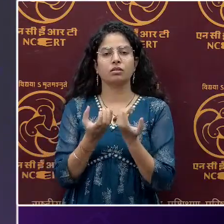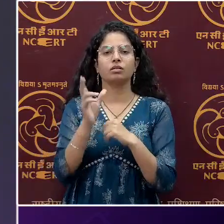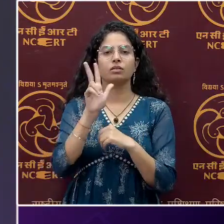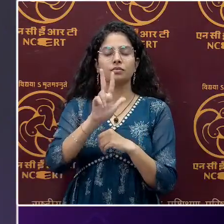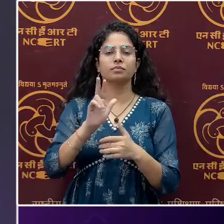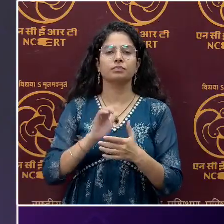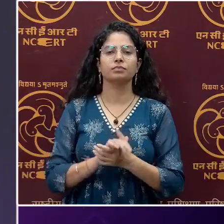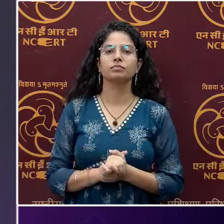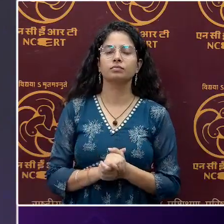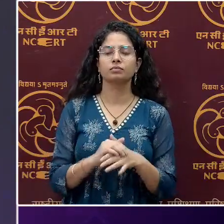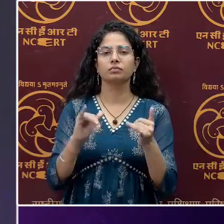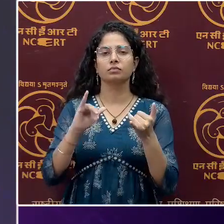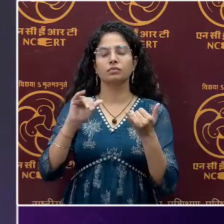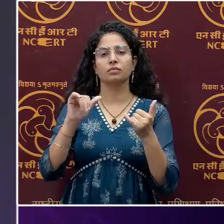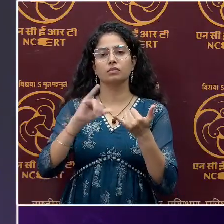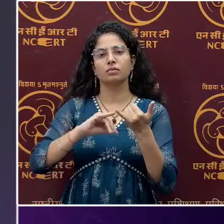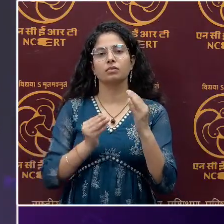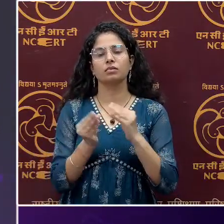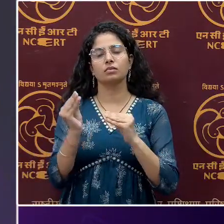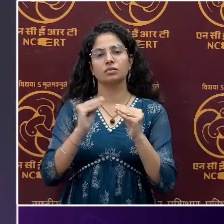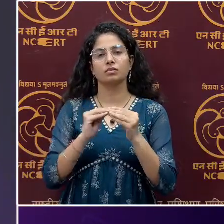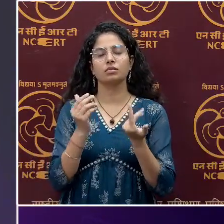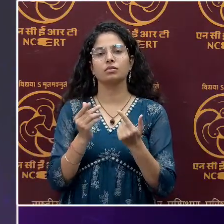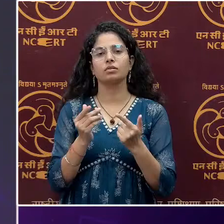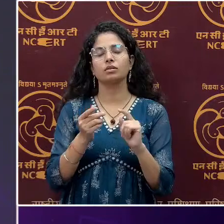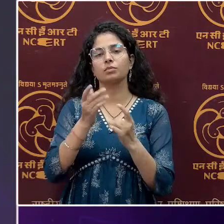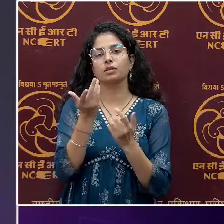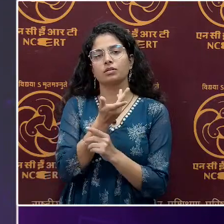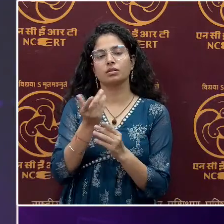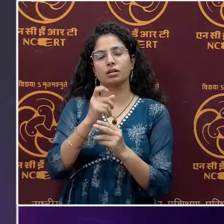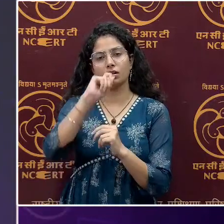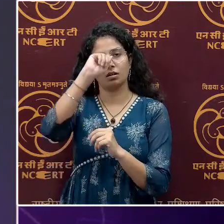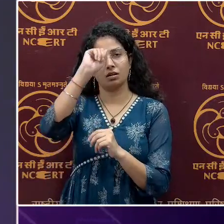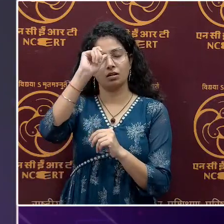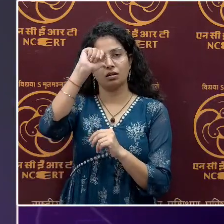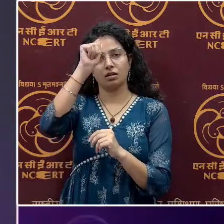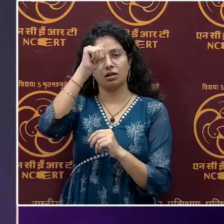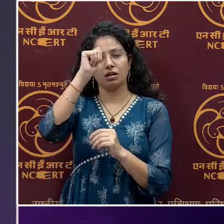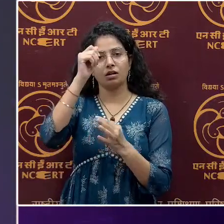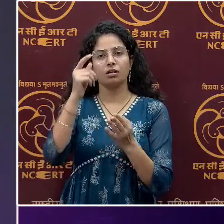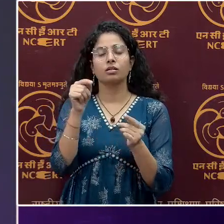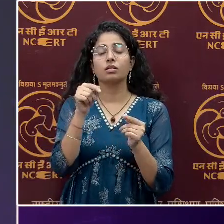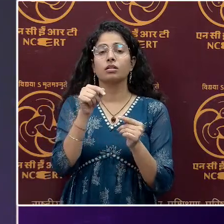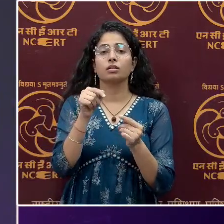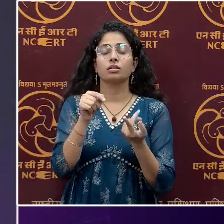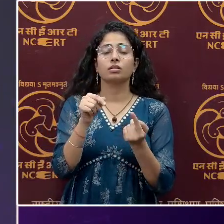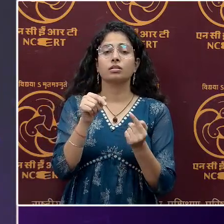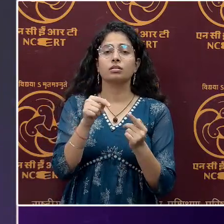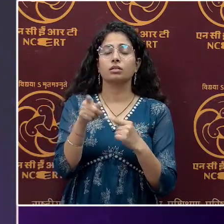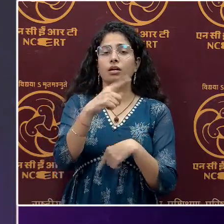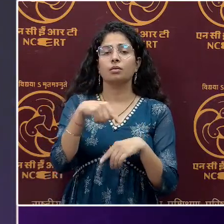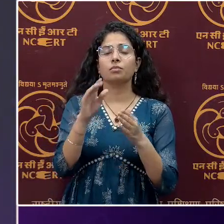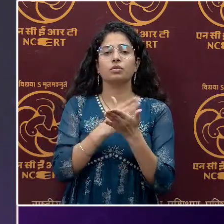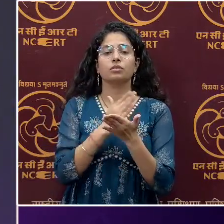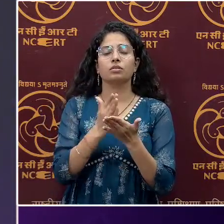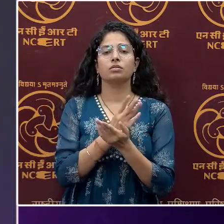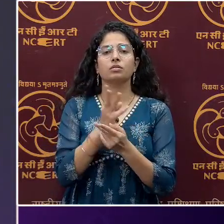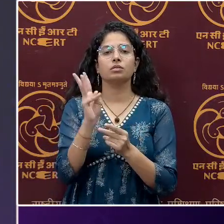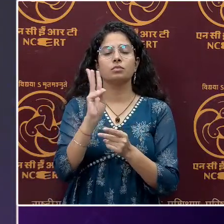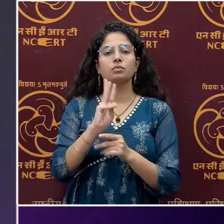specifically, and the subject that we are taking up today is English. We are going to learn about chapter number 3 of your textbook